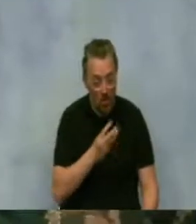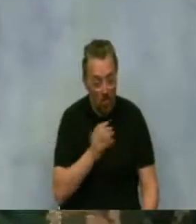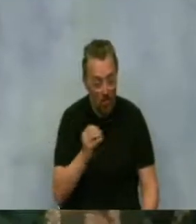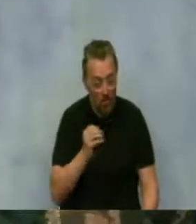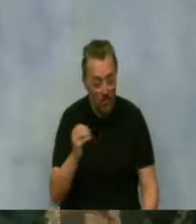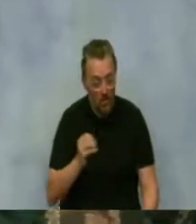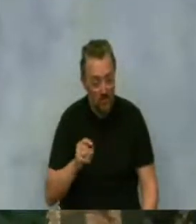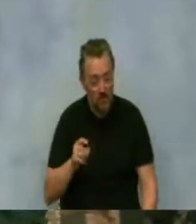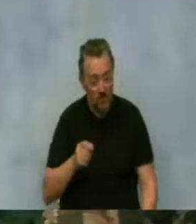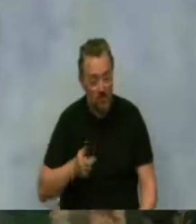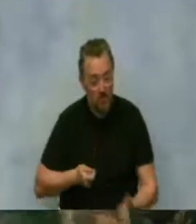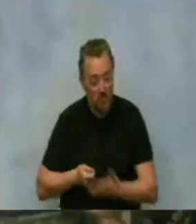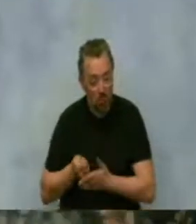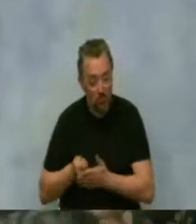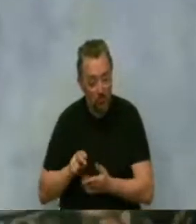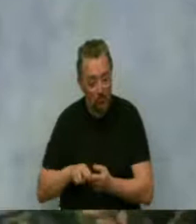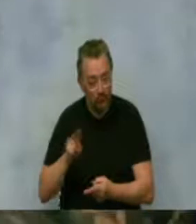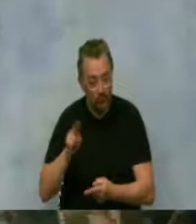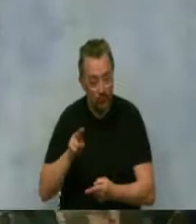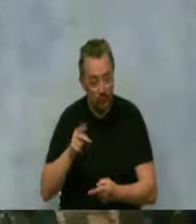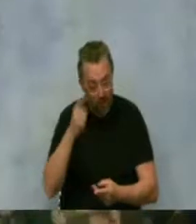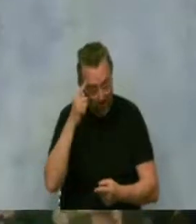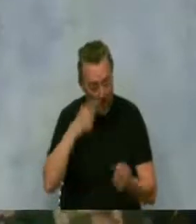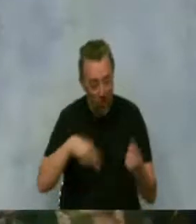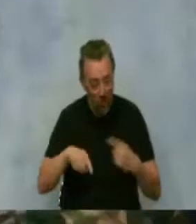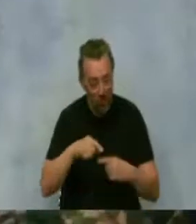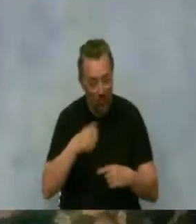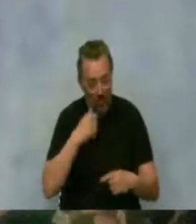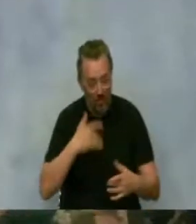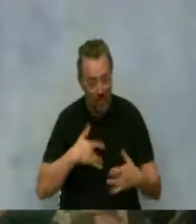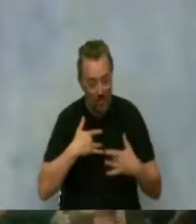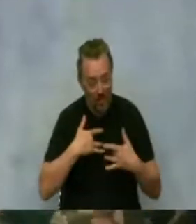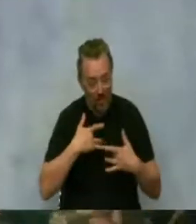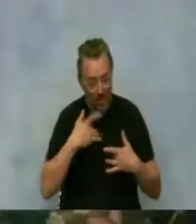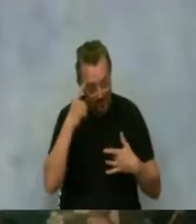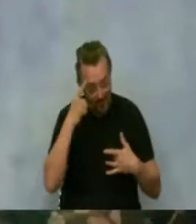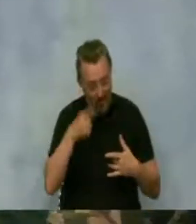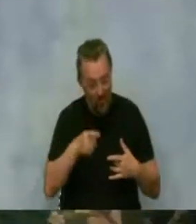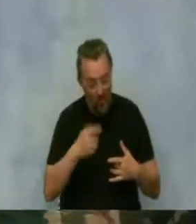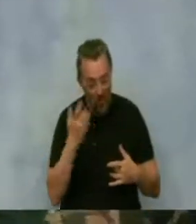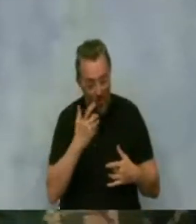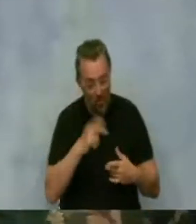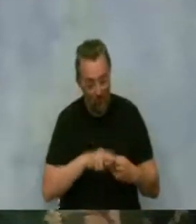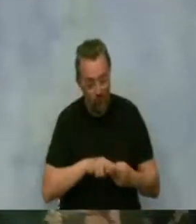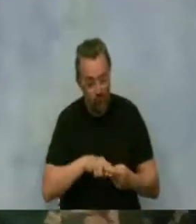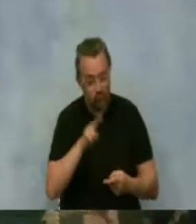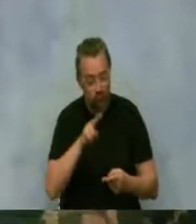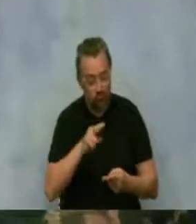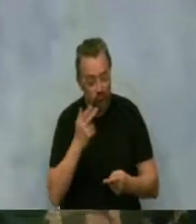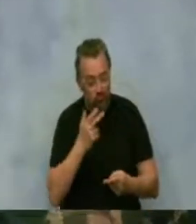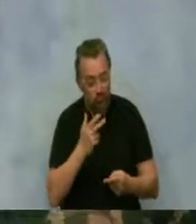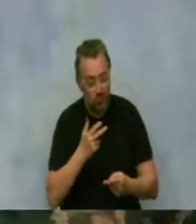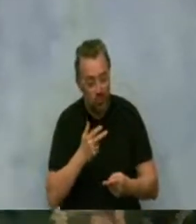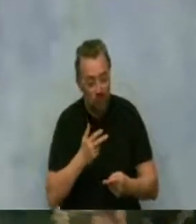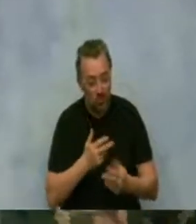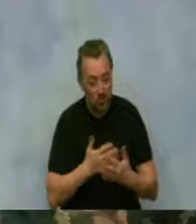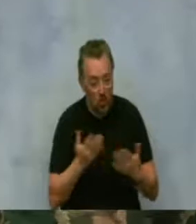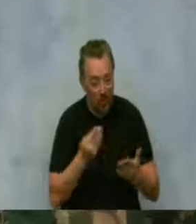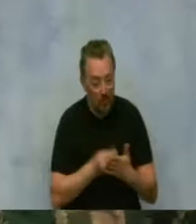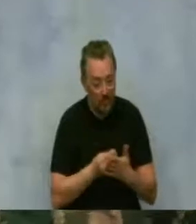their mortgage payments. I'm sure the people sitting here this morning, if you just think about how much that's going to be to you personally, it's huge amounts of